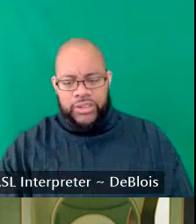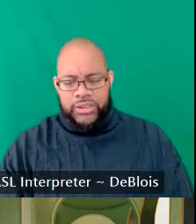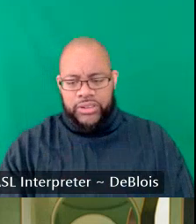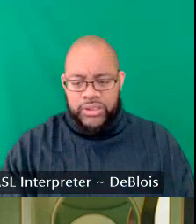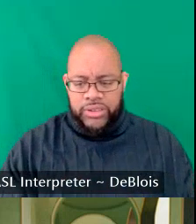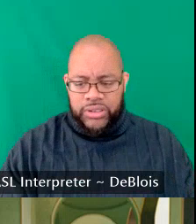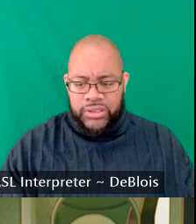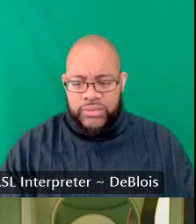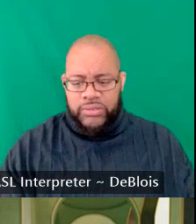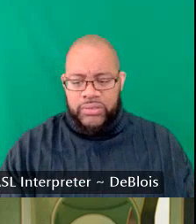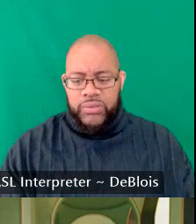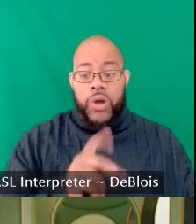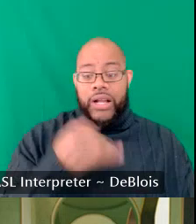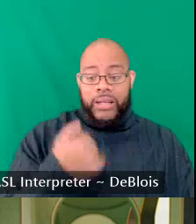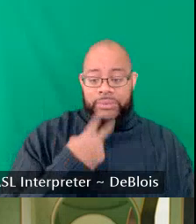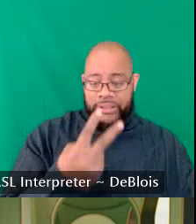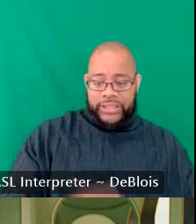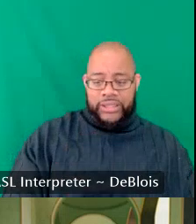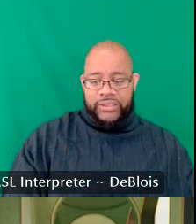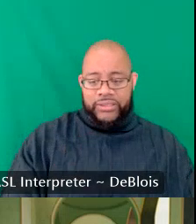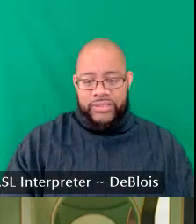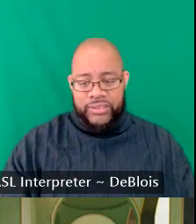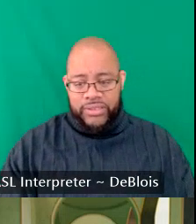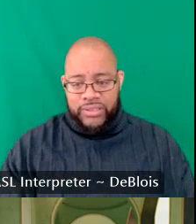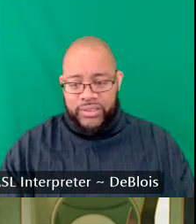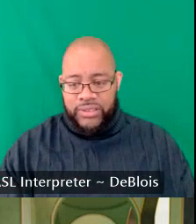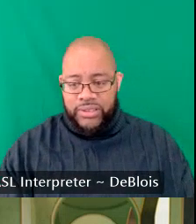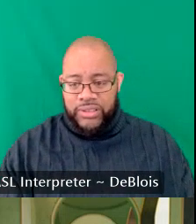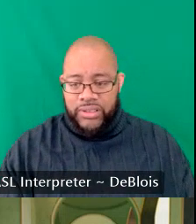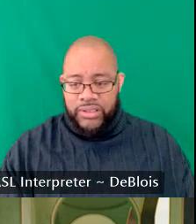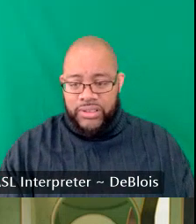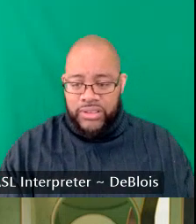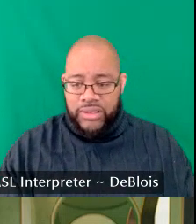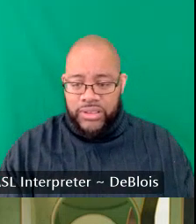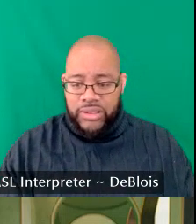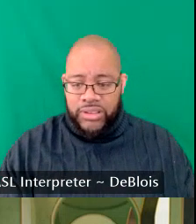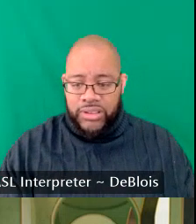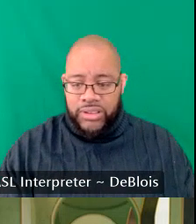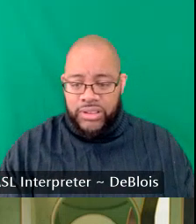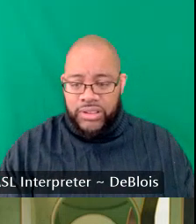Okay, now I'm seeing things come up. I guess I've got a weird lag.